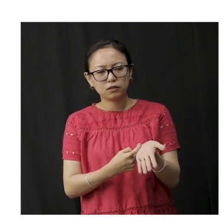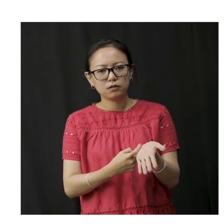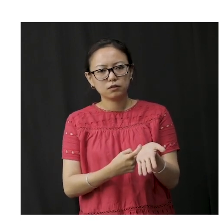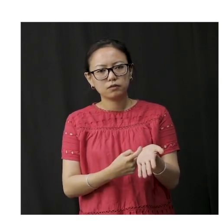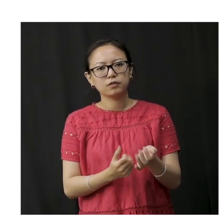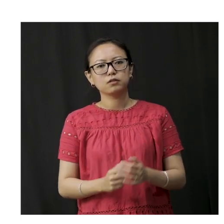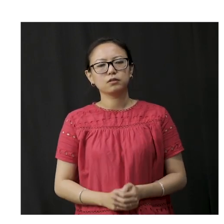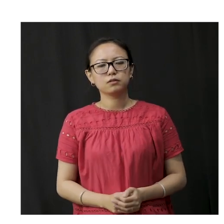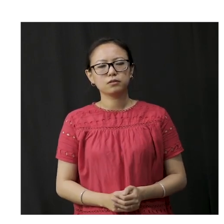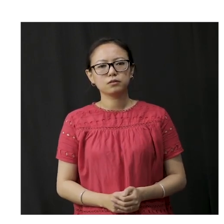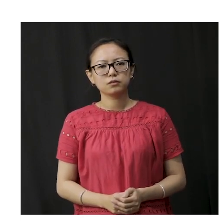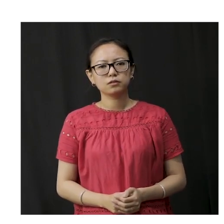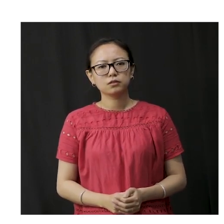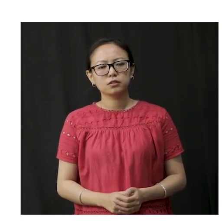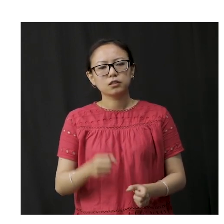SILVER, silver.